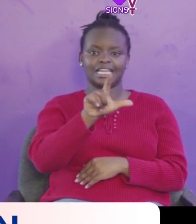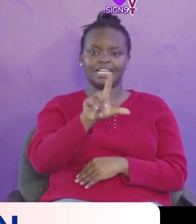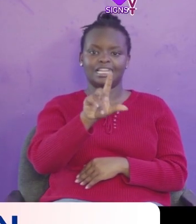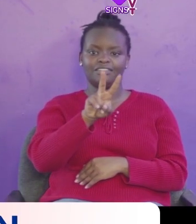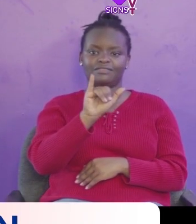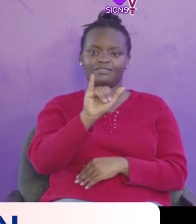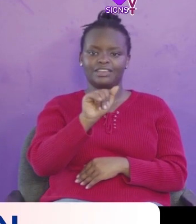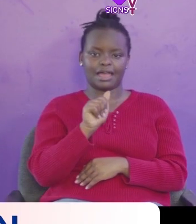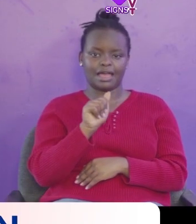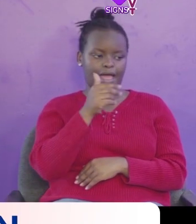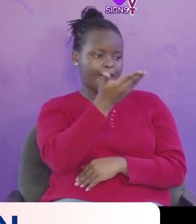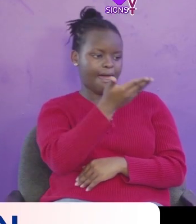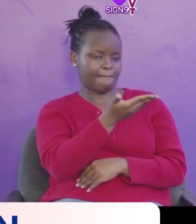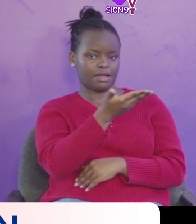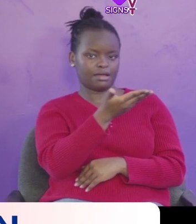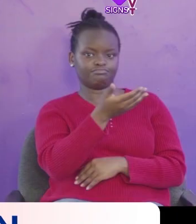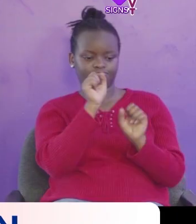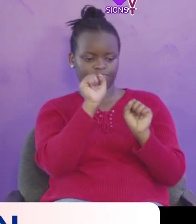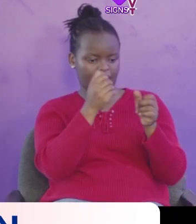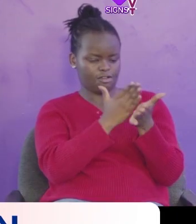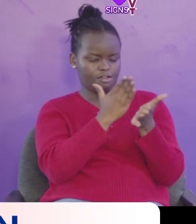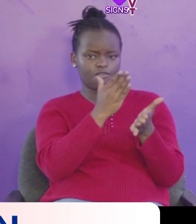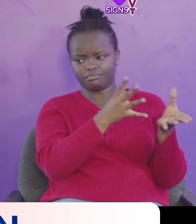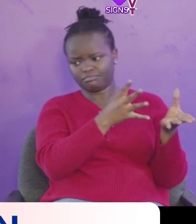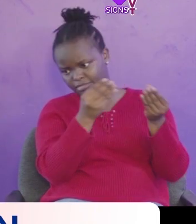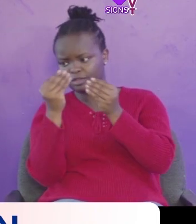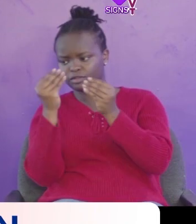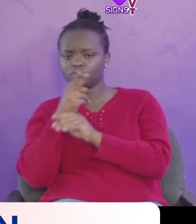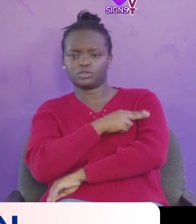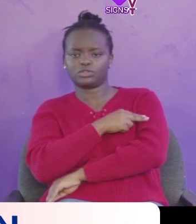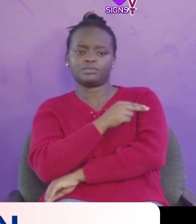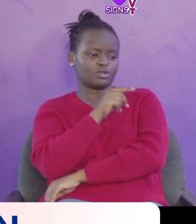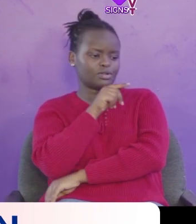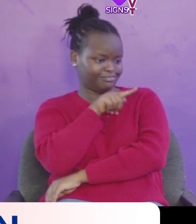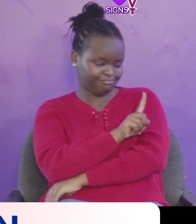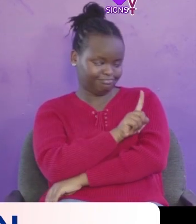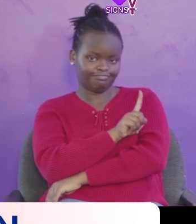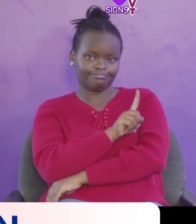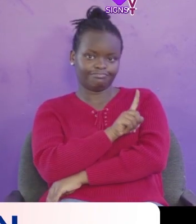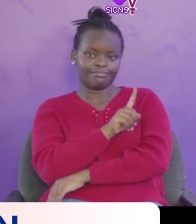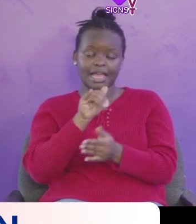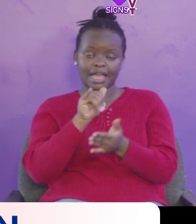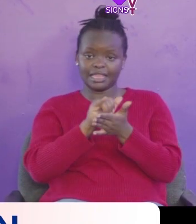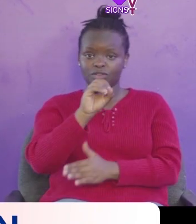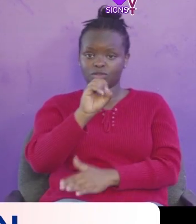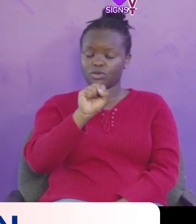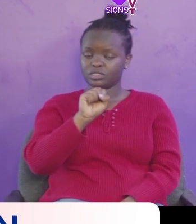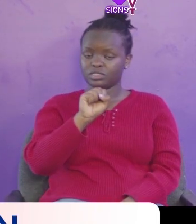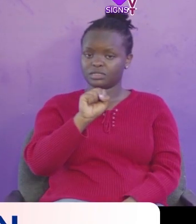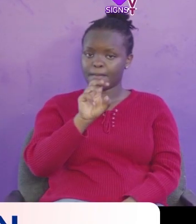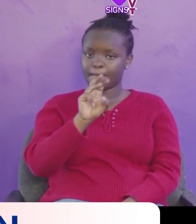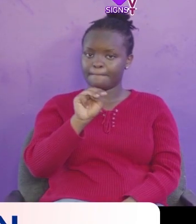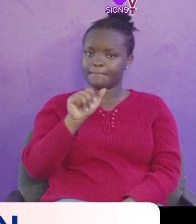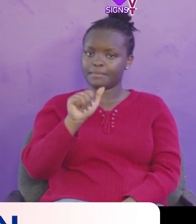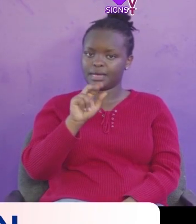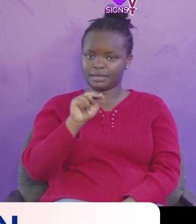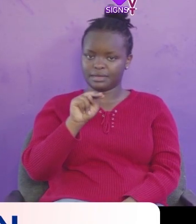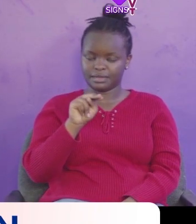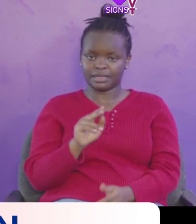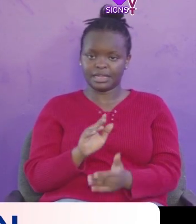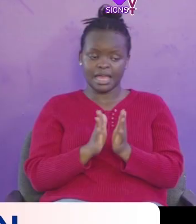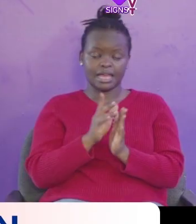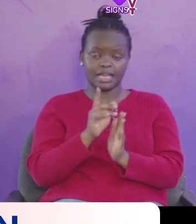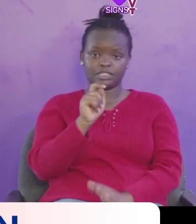Okay. Sylvia took him to the hospital. That Osman, Sylvia took him to the hospital. Okay. And